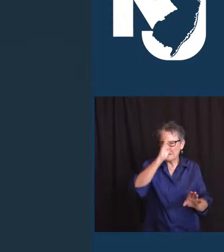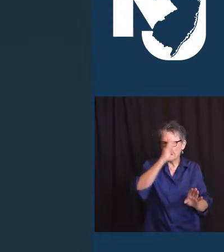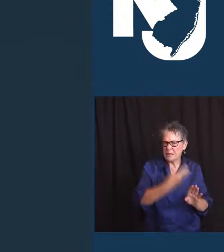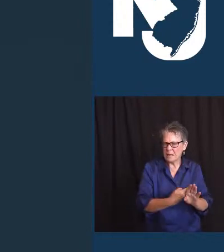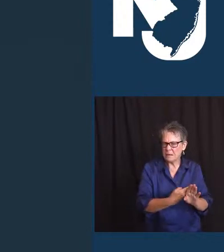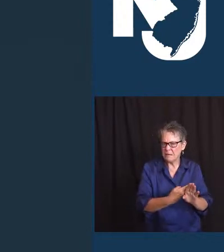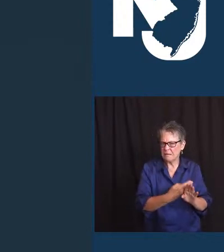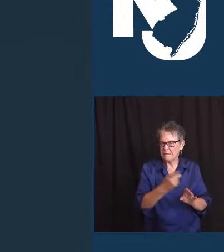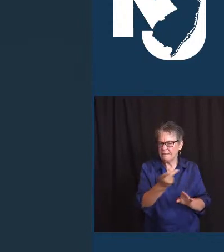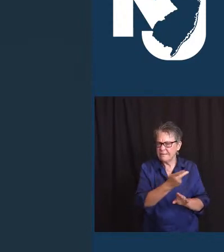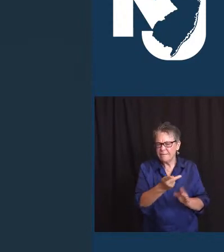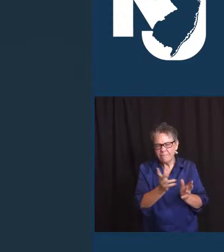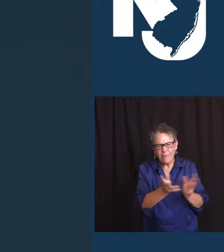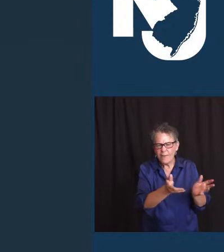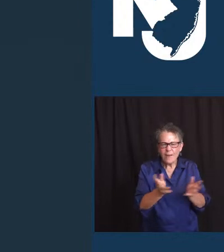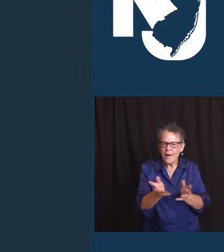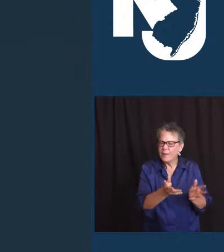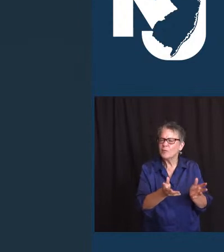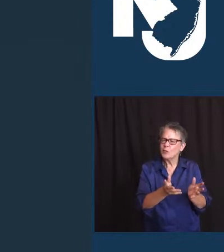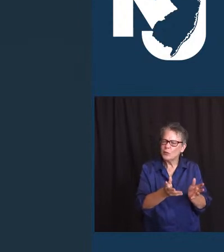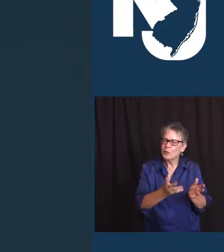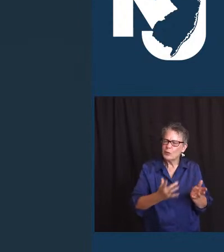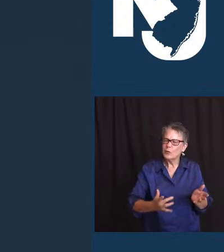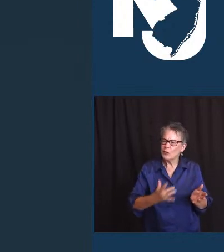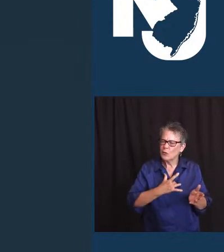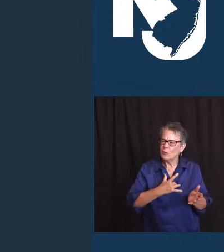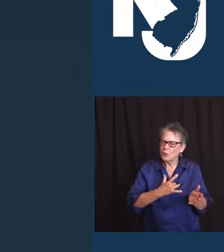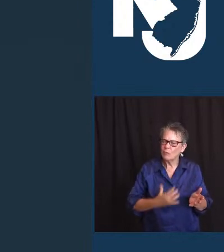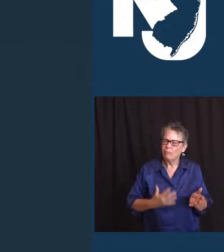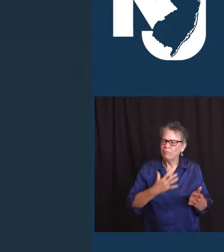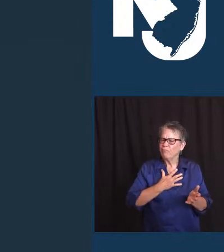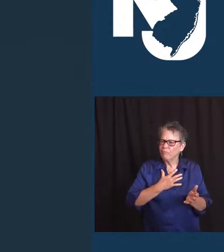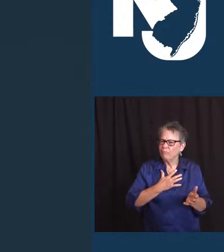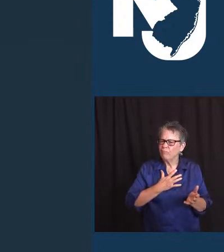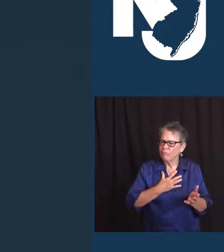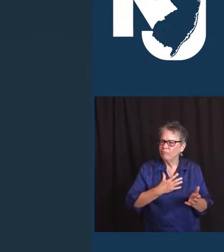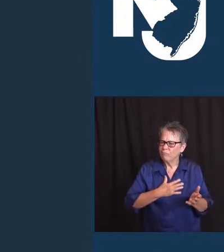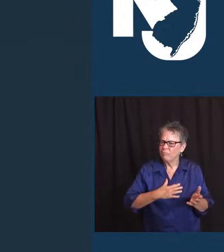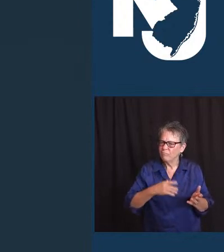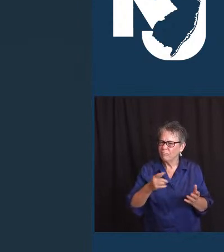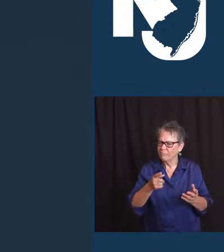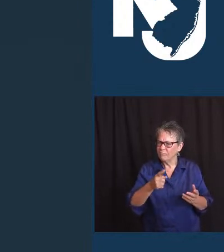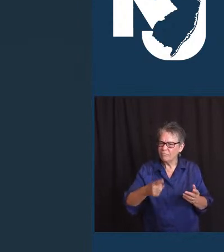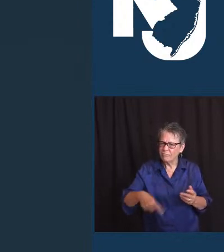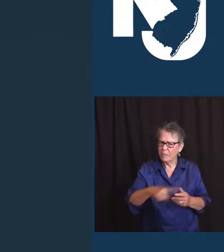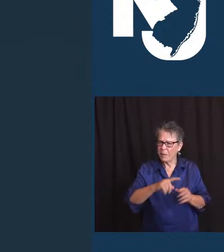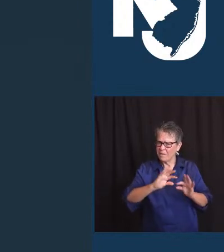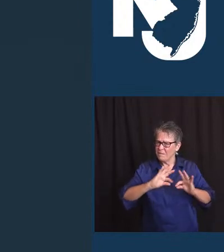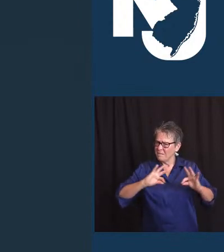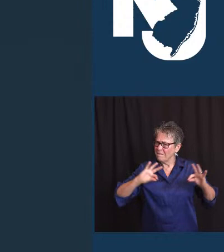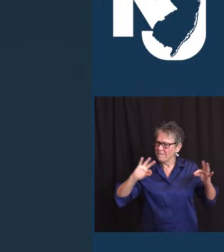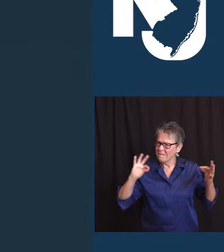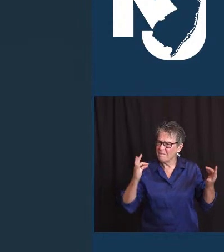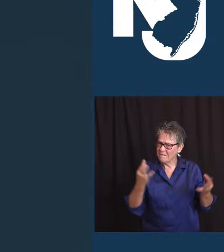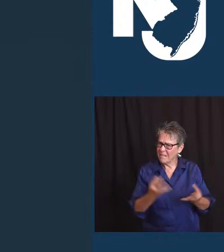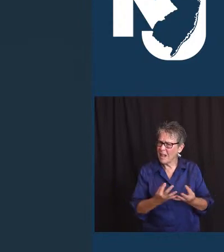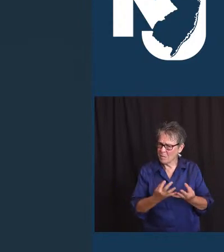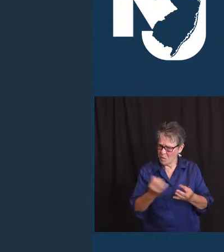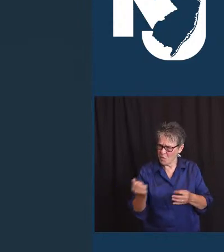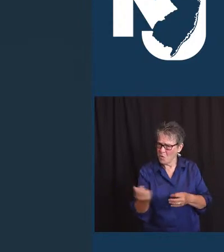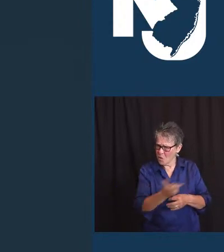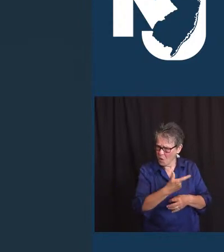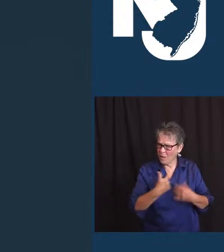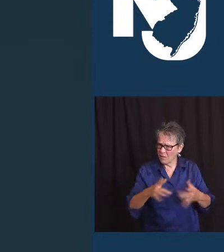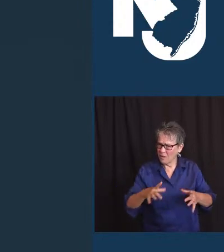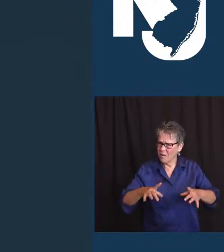mom, Jorge Jr. and Oscar were all COVID positive. And they are, I believe at the moment, in much